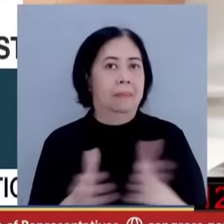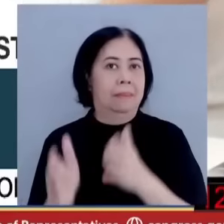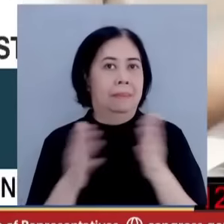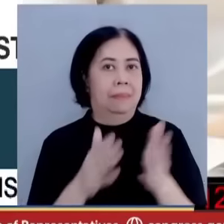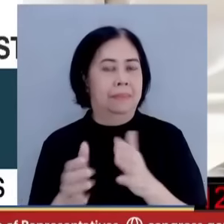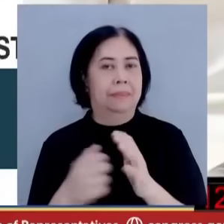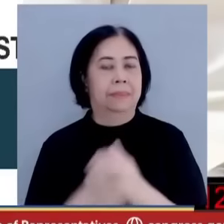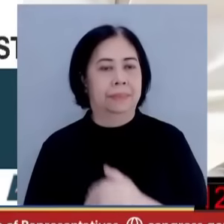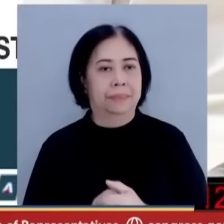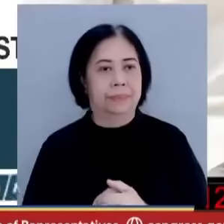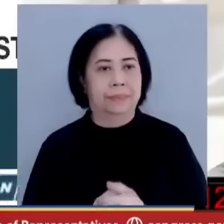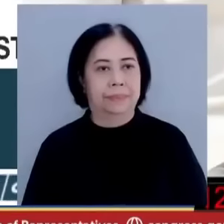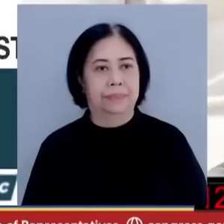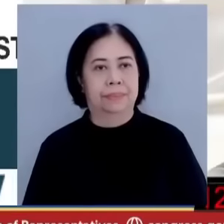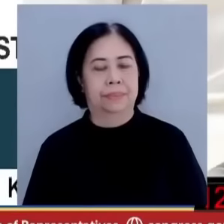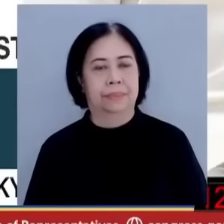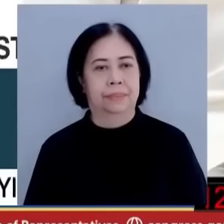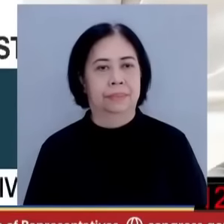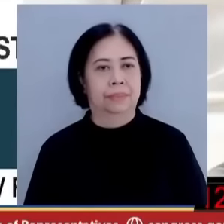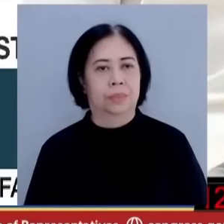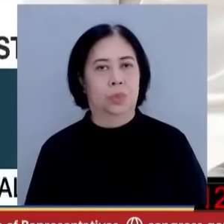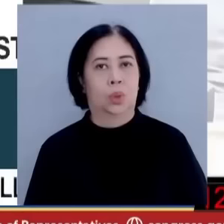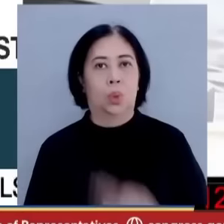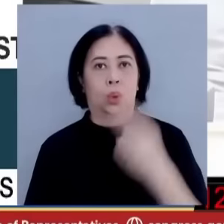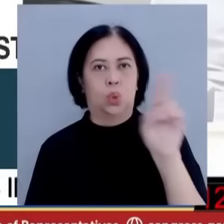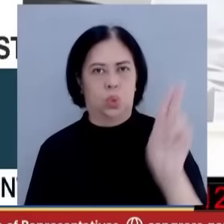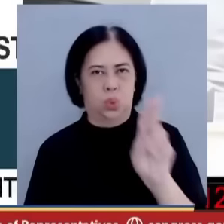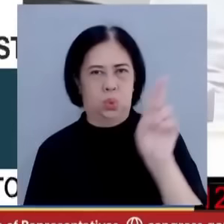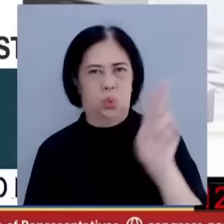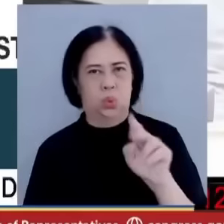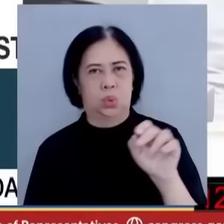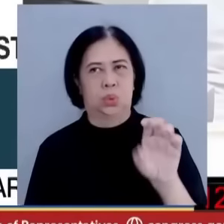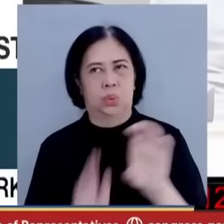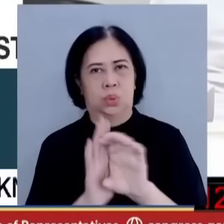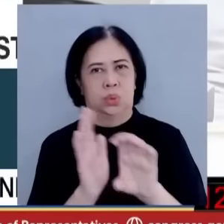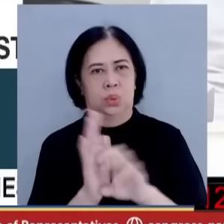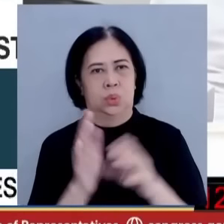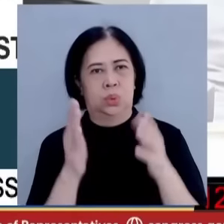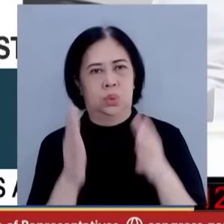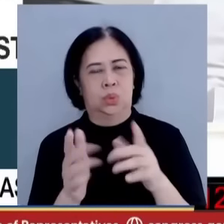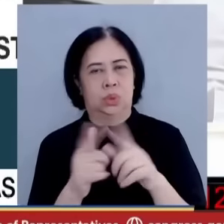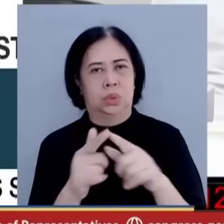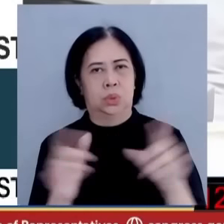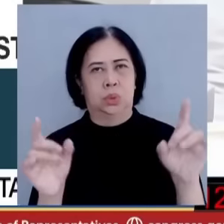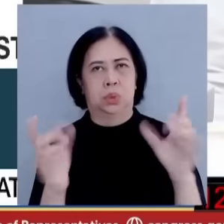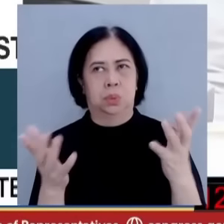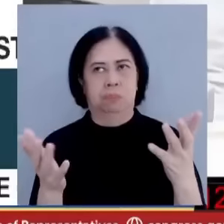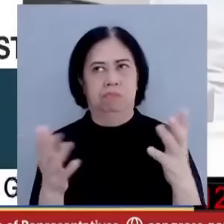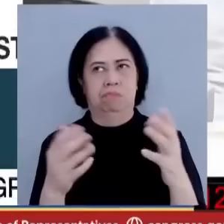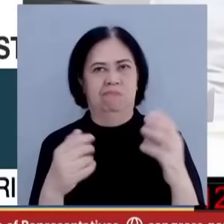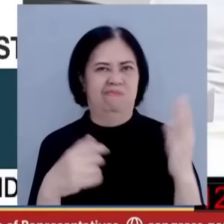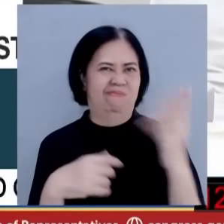start is use extra constitutional means to get back to power. So